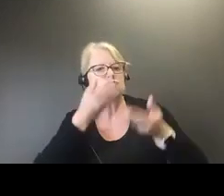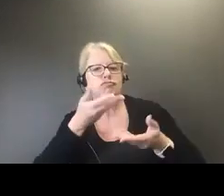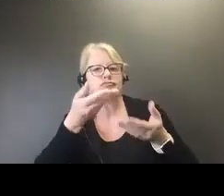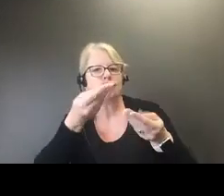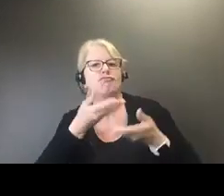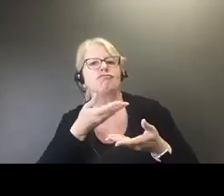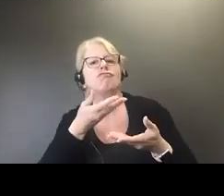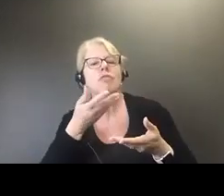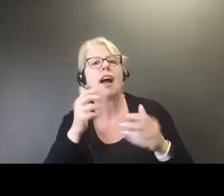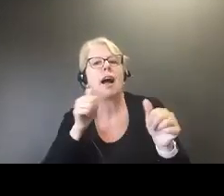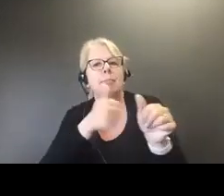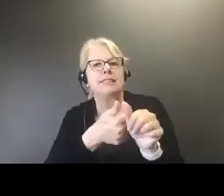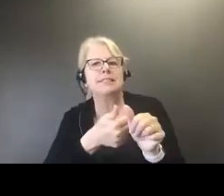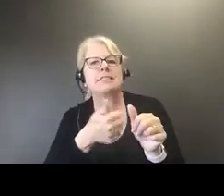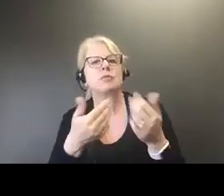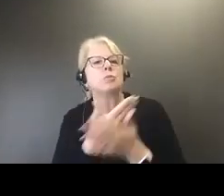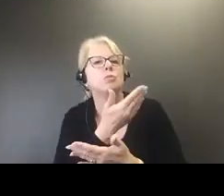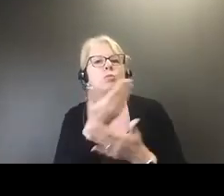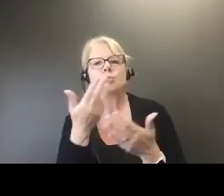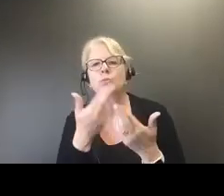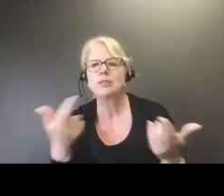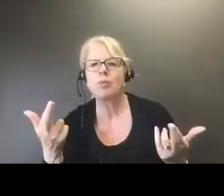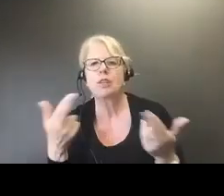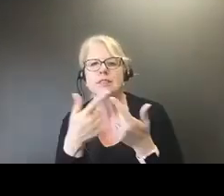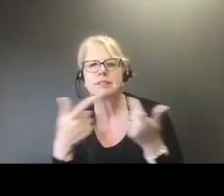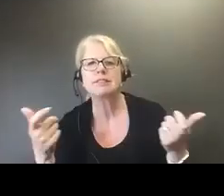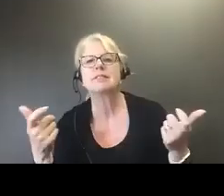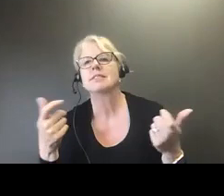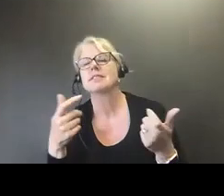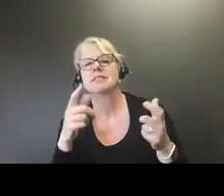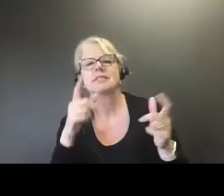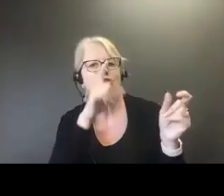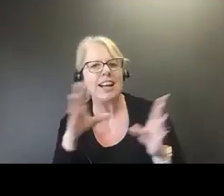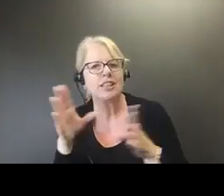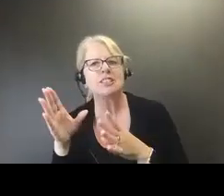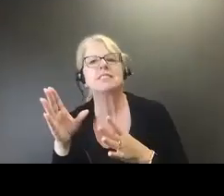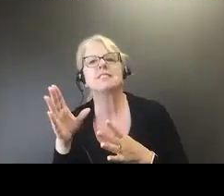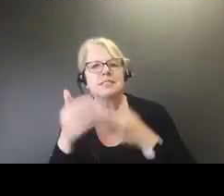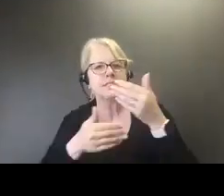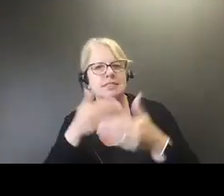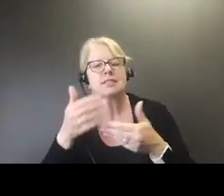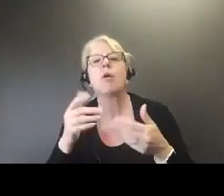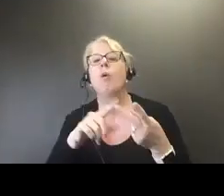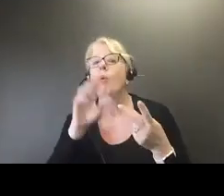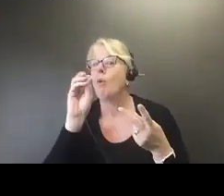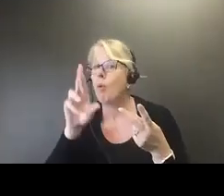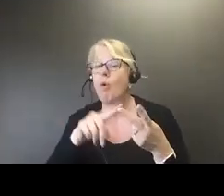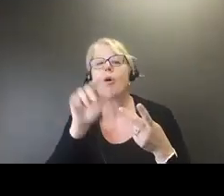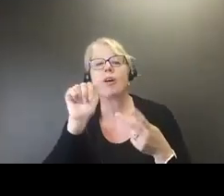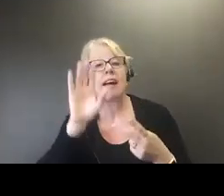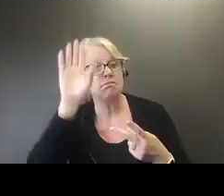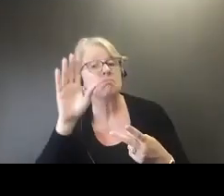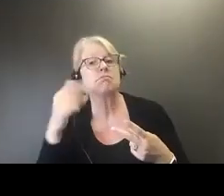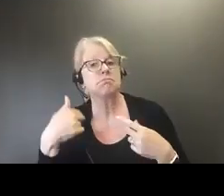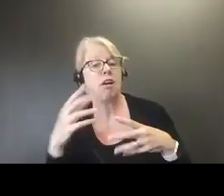kept updated with all new resources and strategies we're pursuing, or you yourself can become an